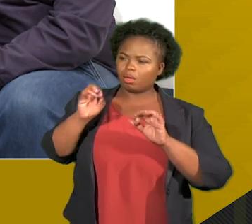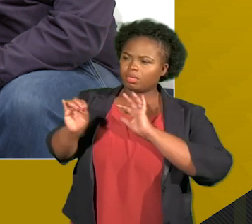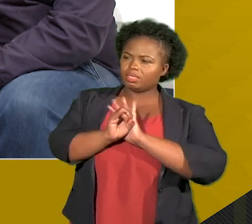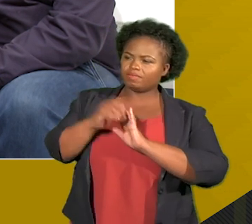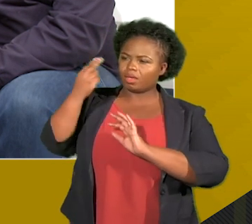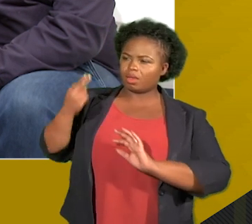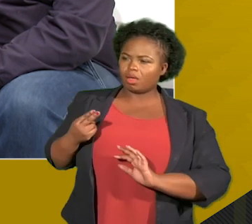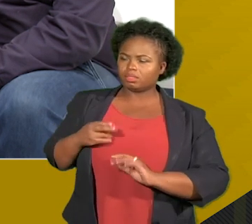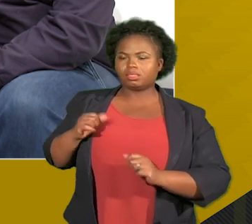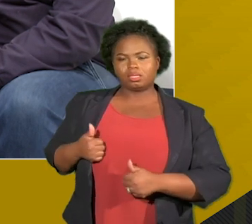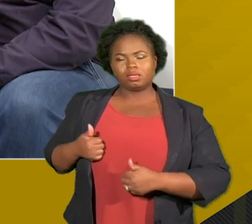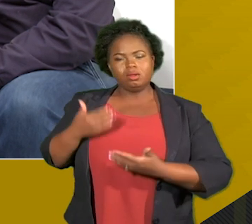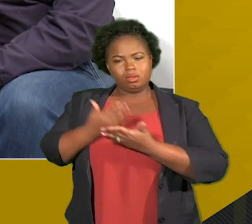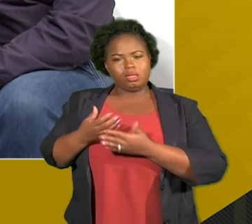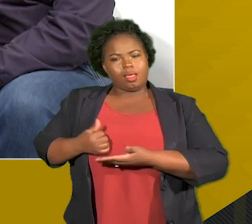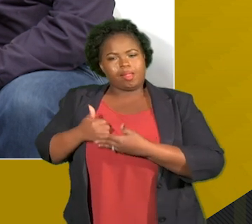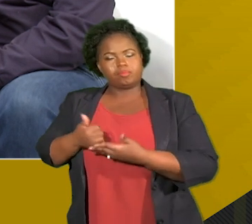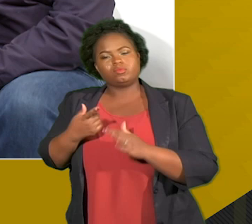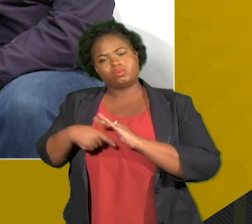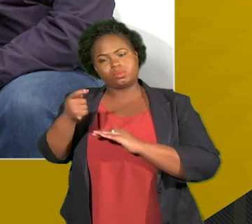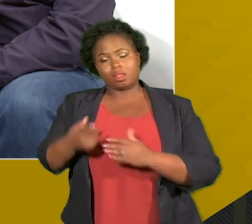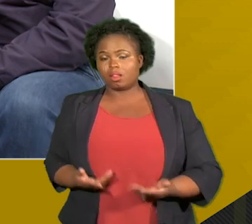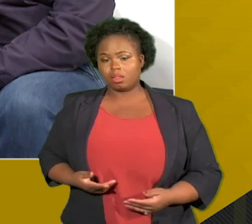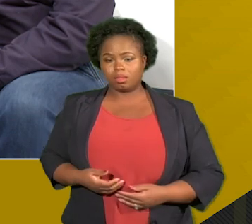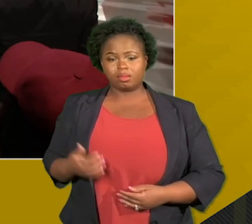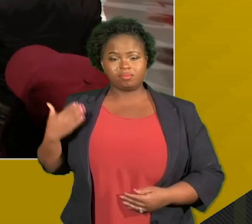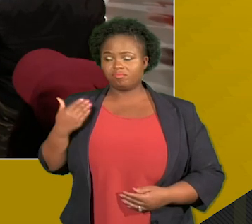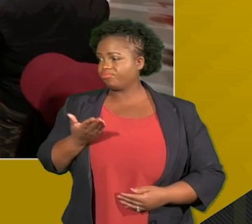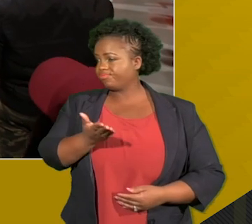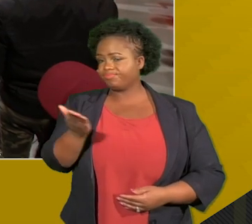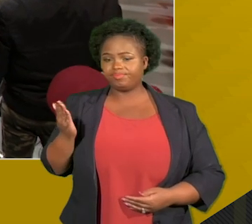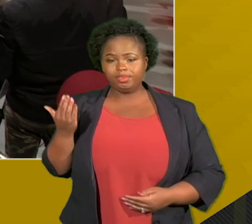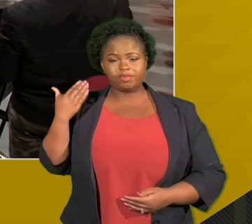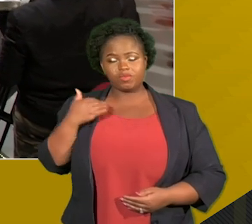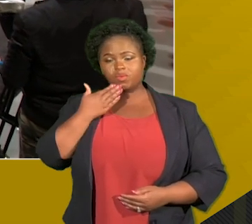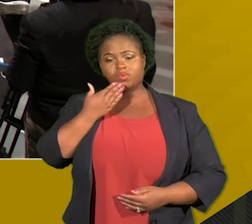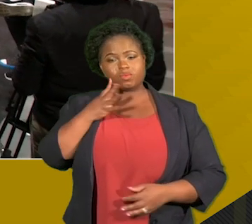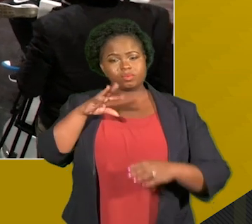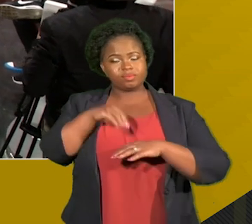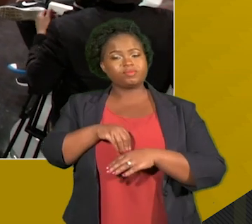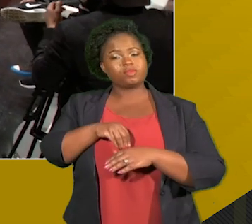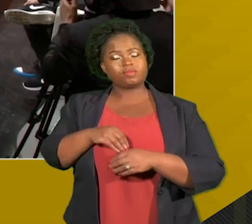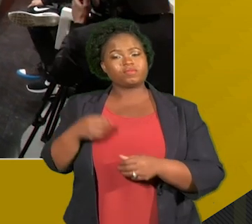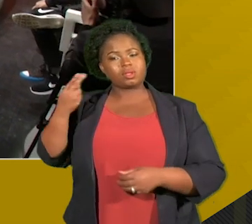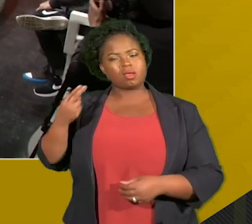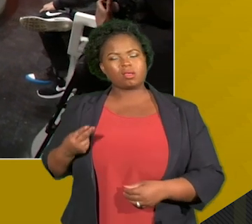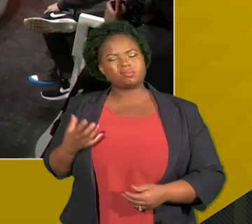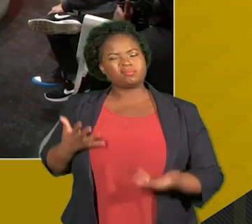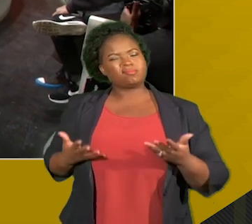find somebody. Some of you in the audience, certainly anyone who's worked with the arts for a long while, may